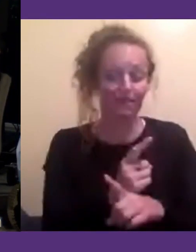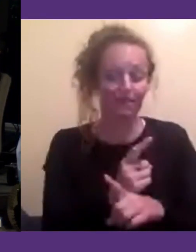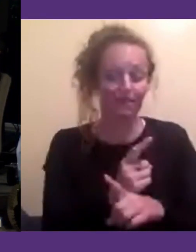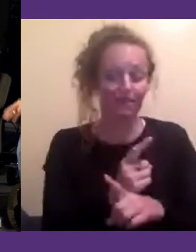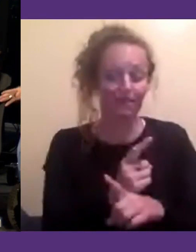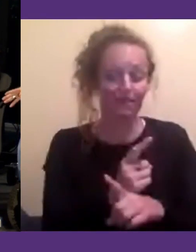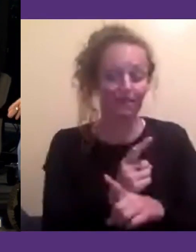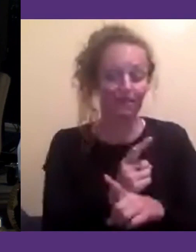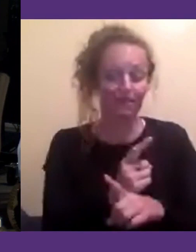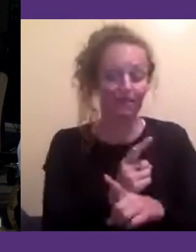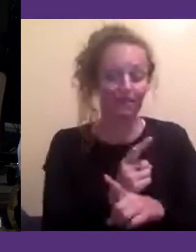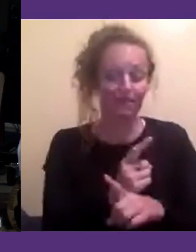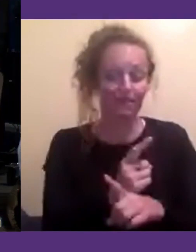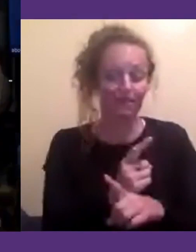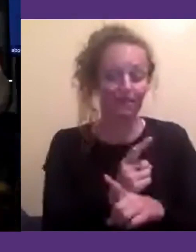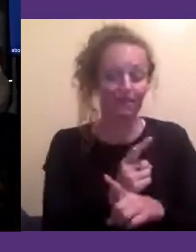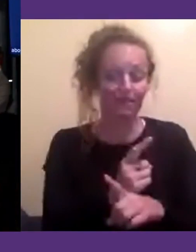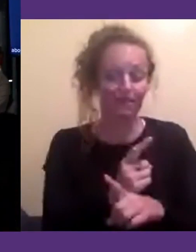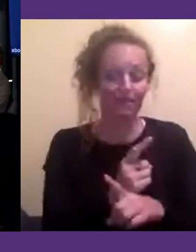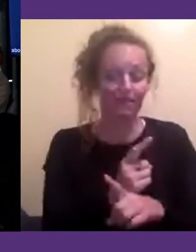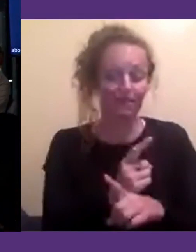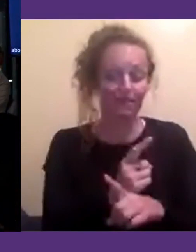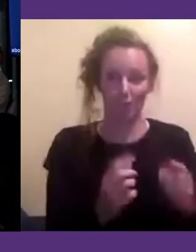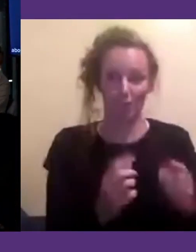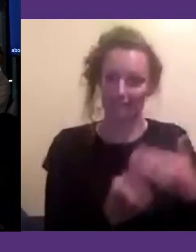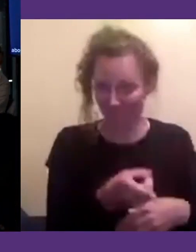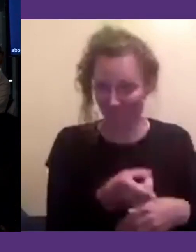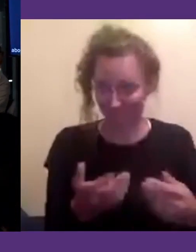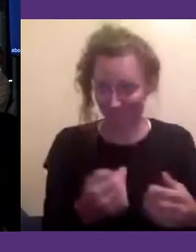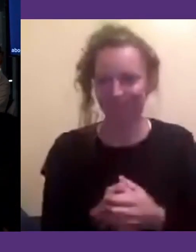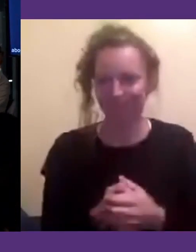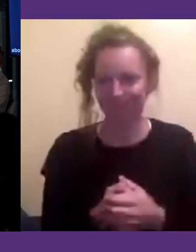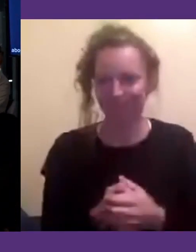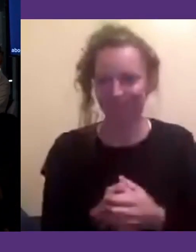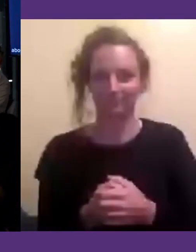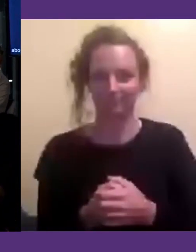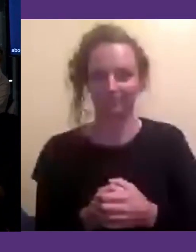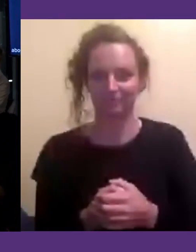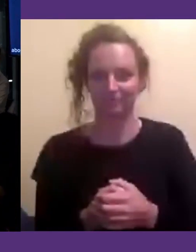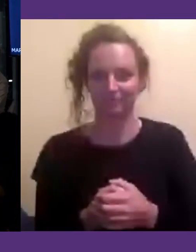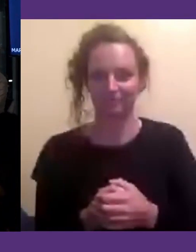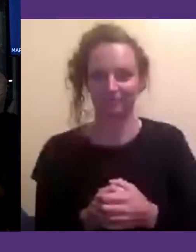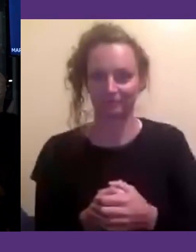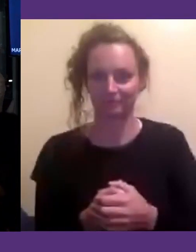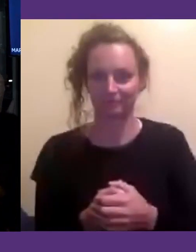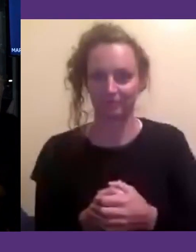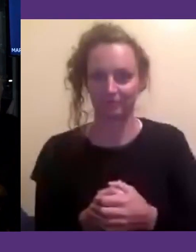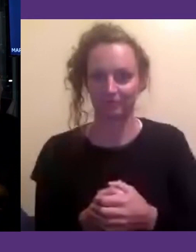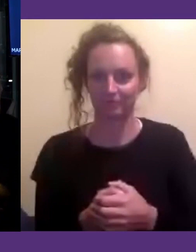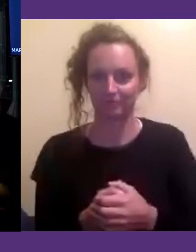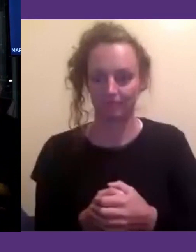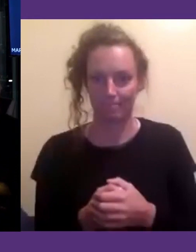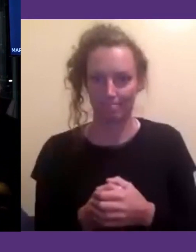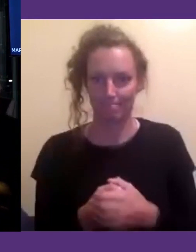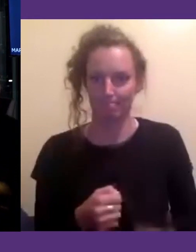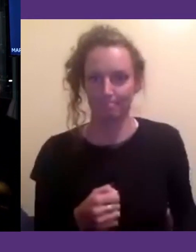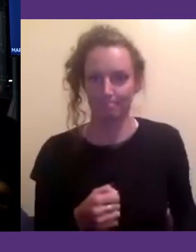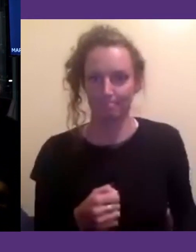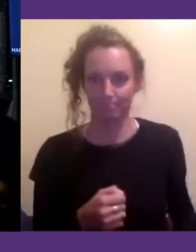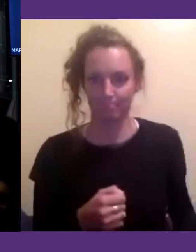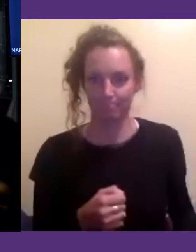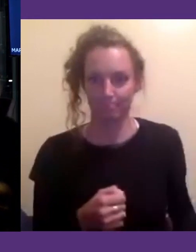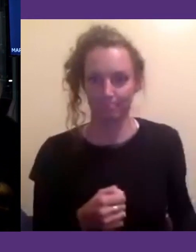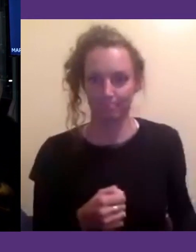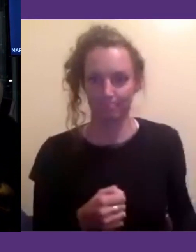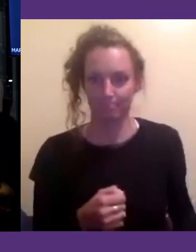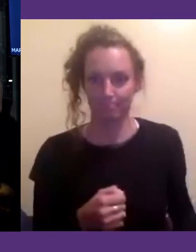47 seconds. I'll do it really quick. Dom, we're talking about your role in relation to